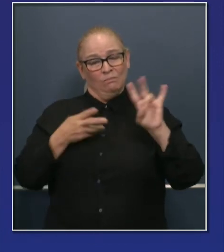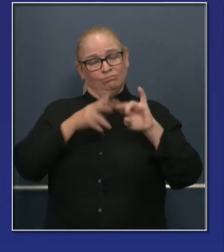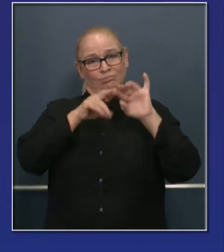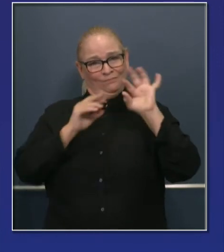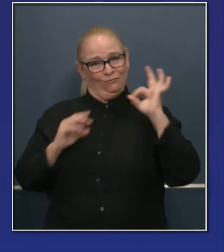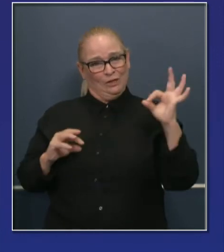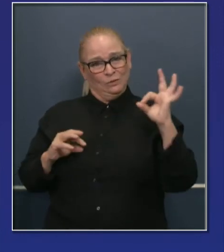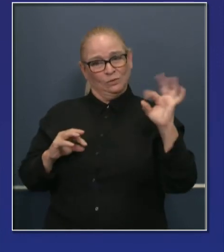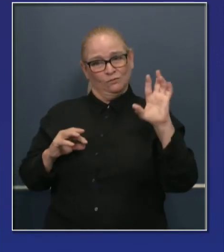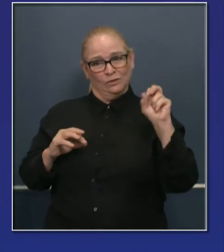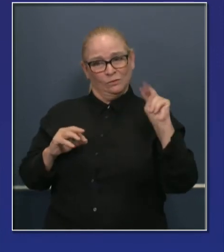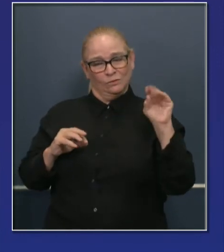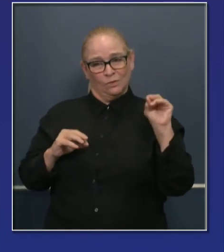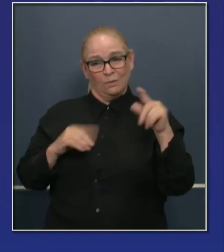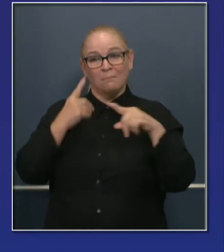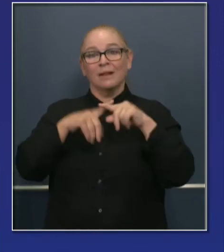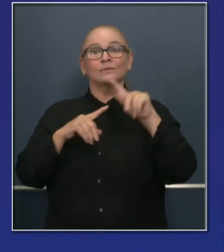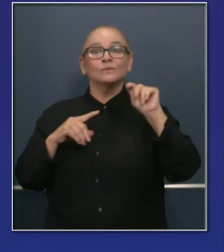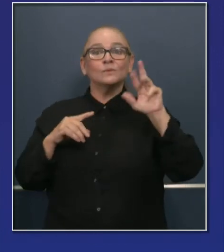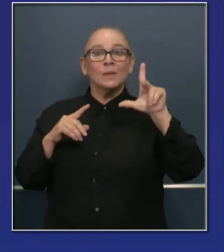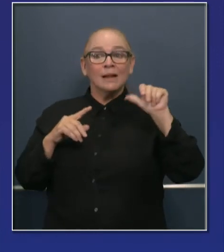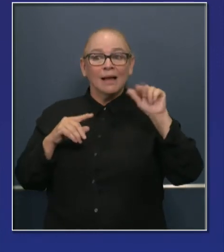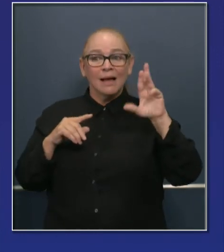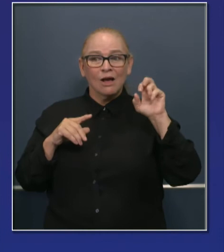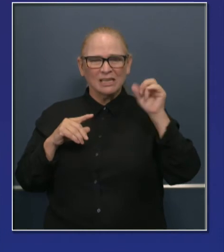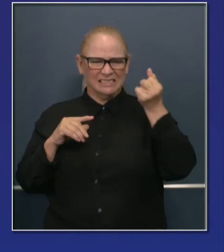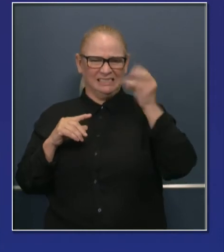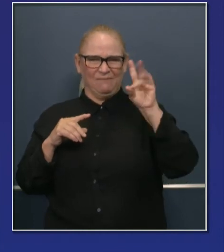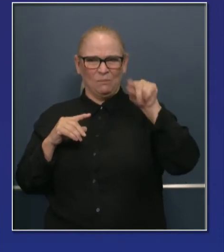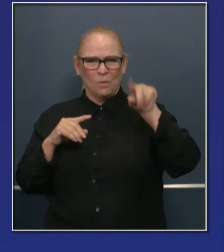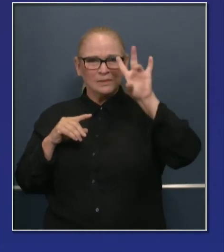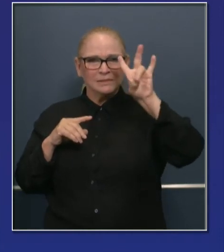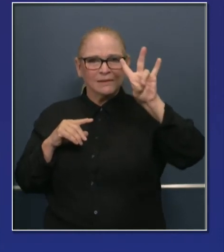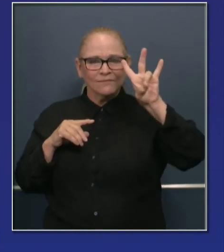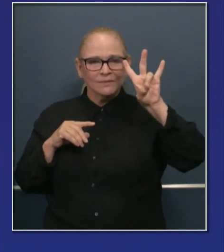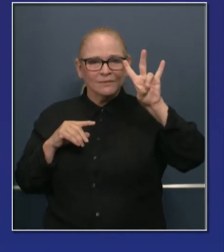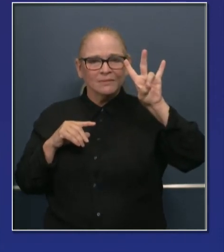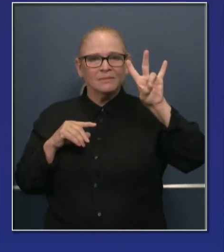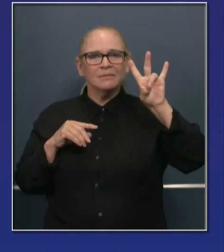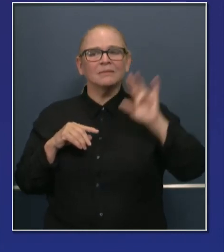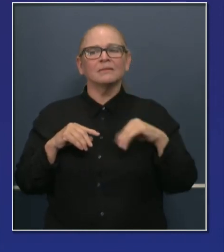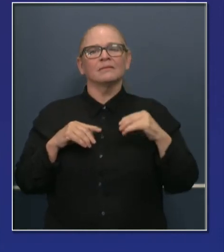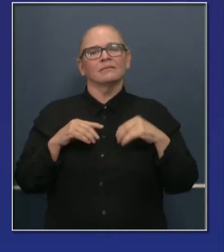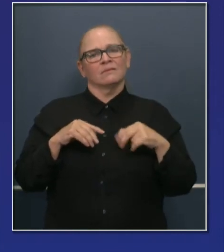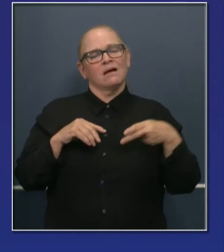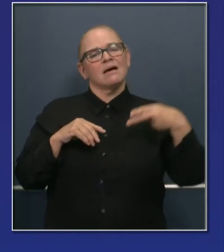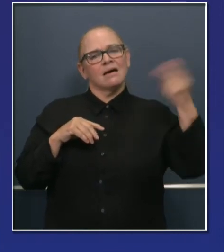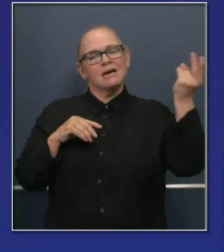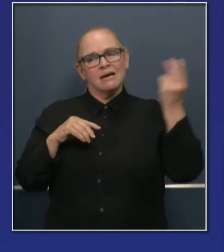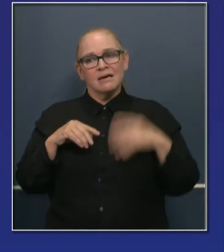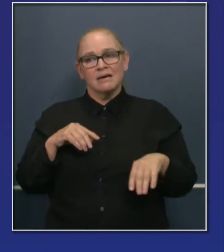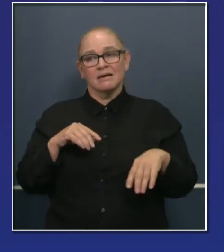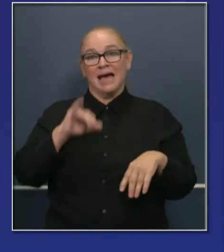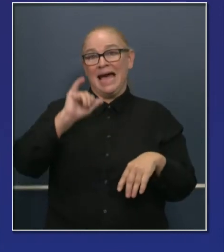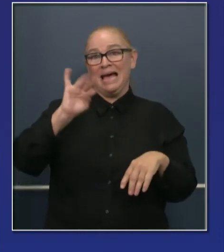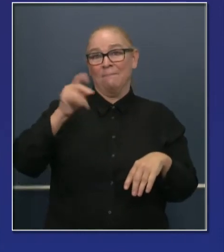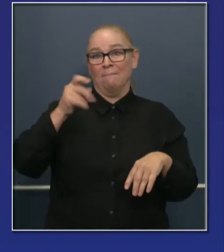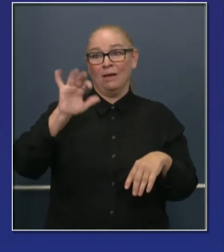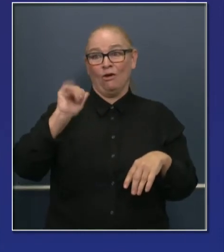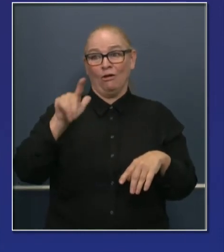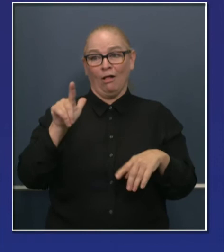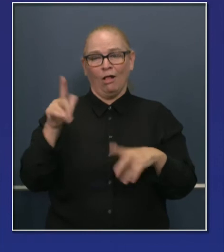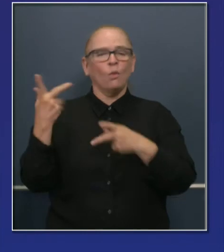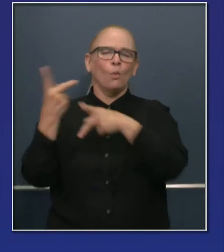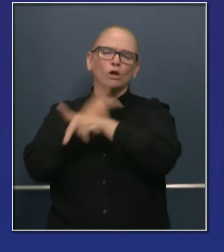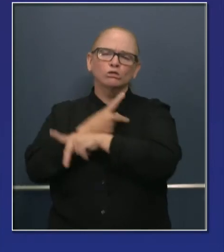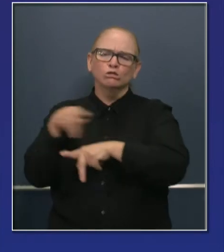around Tulare at a 17.7% rate. Not where we were in Imperial, but we don't want to see it go